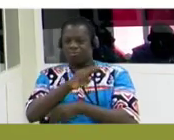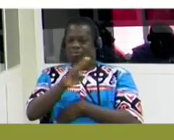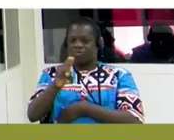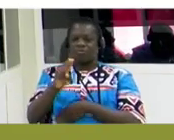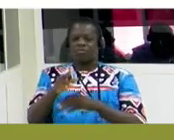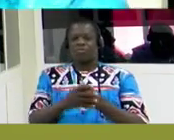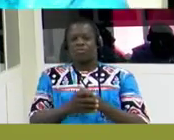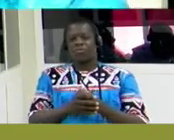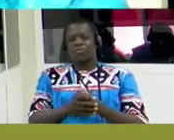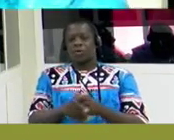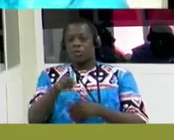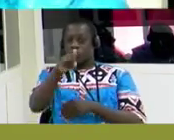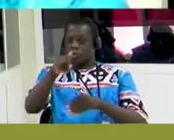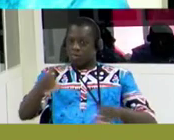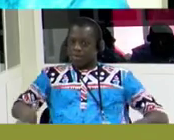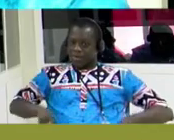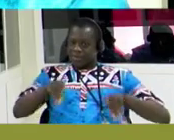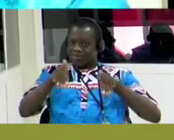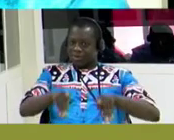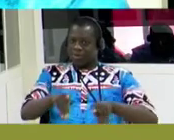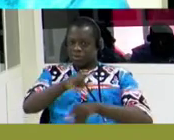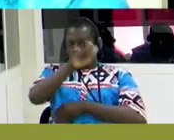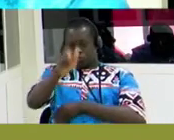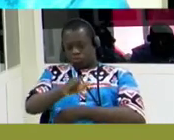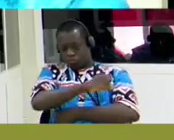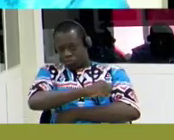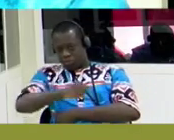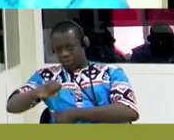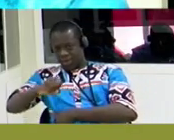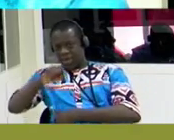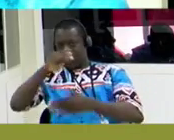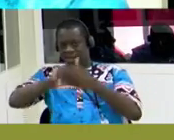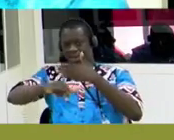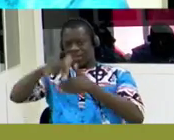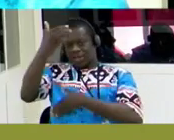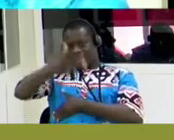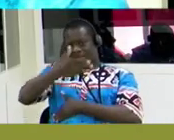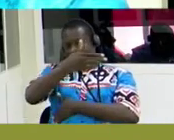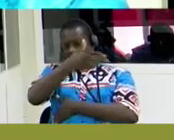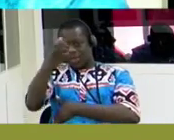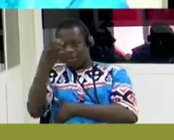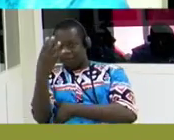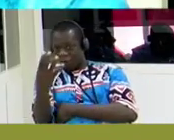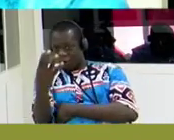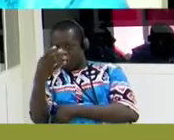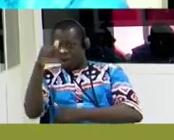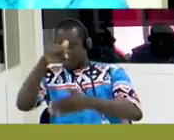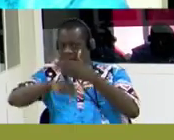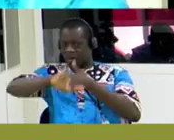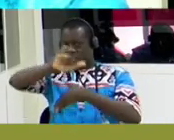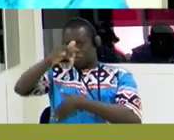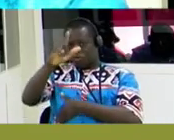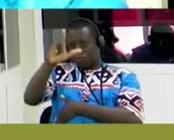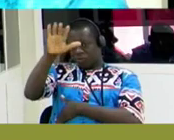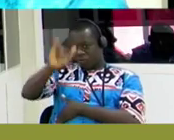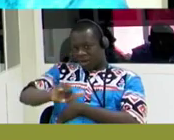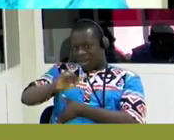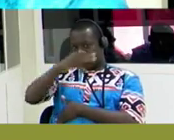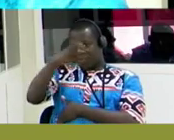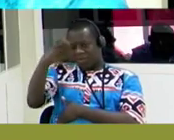You participated in the coup? Yes, sir. In 1994, yes, in sir. July 22nd? Yeah. There could have been a